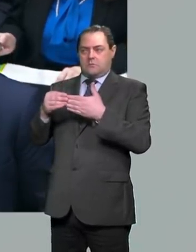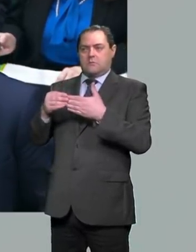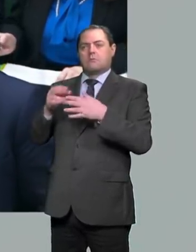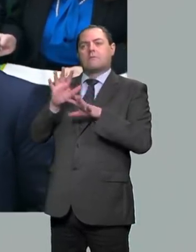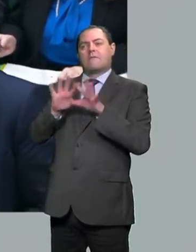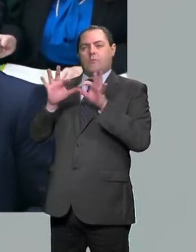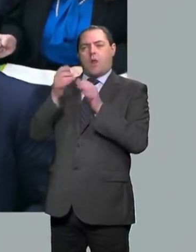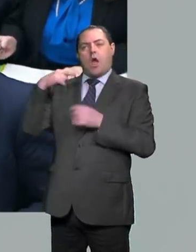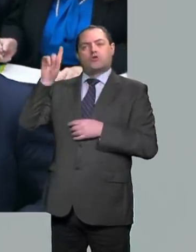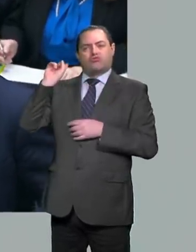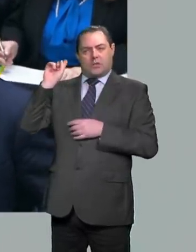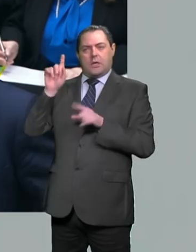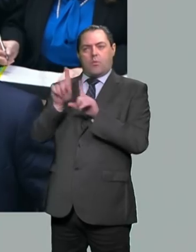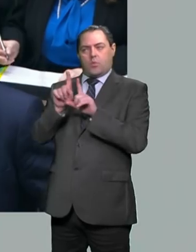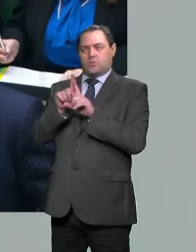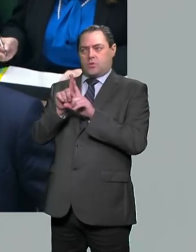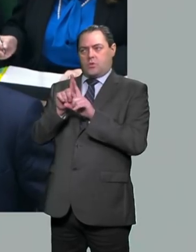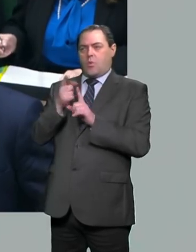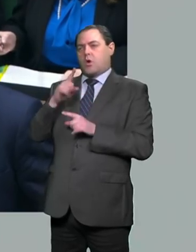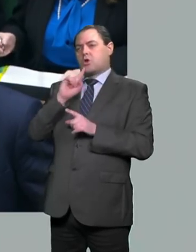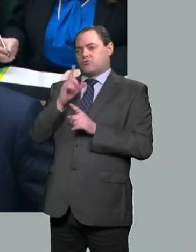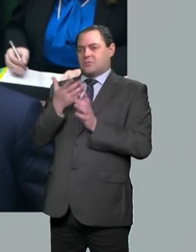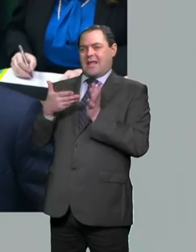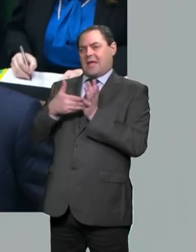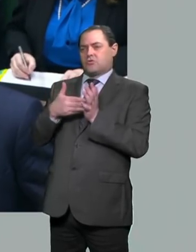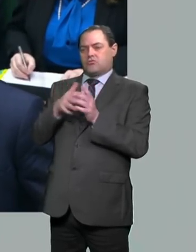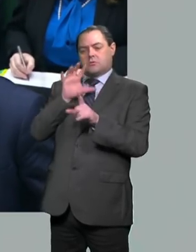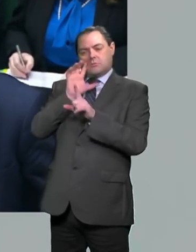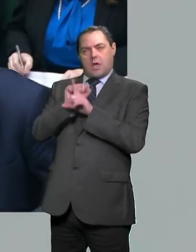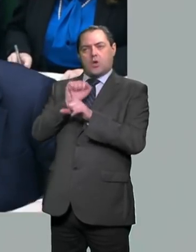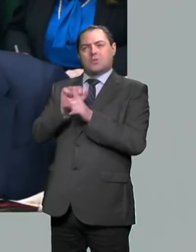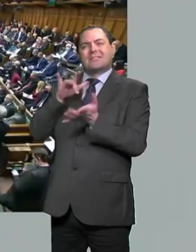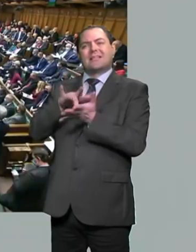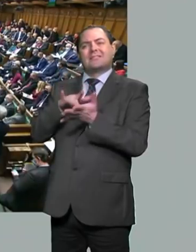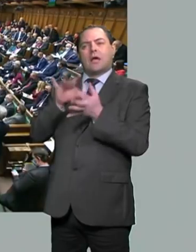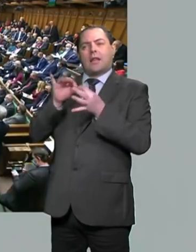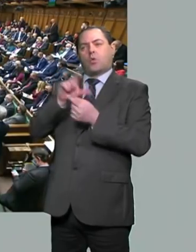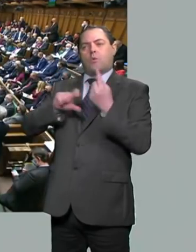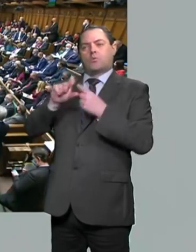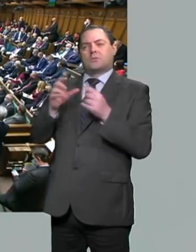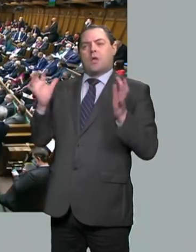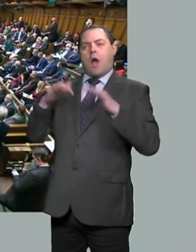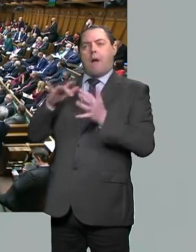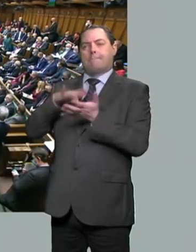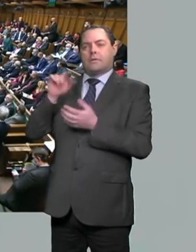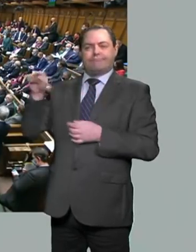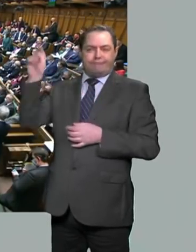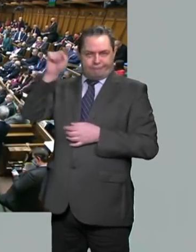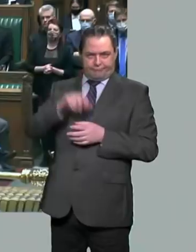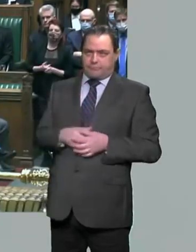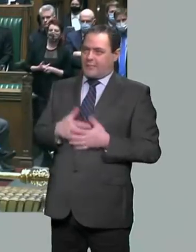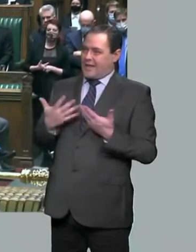last year, but we're investing in 100 new diagnostic centres in community hubs. I now come to the Leader of the SNP, Ian